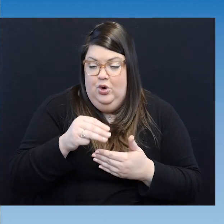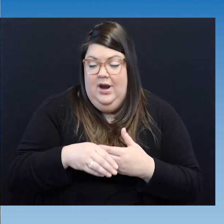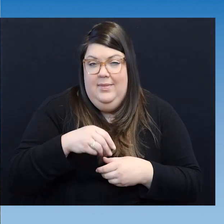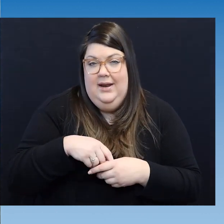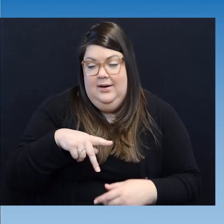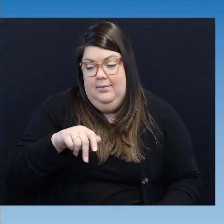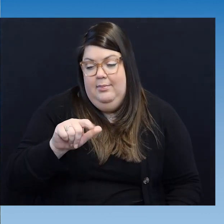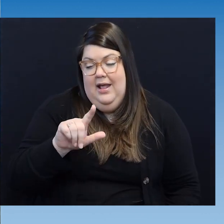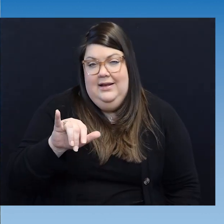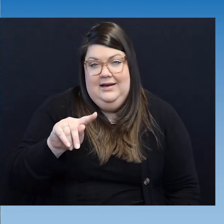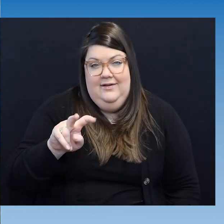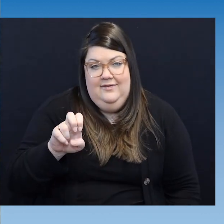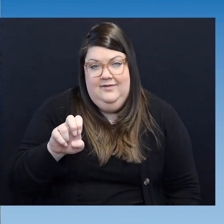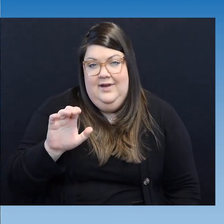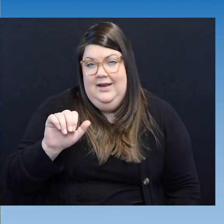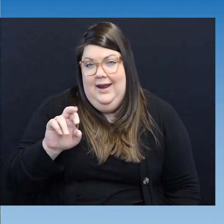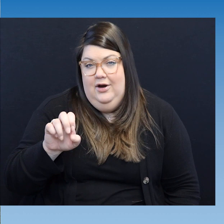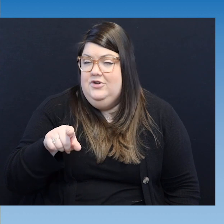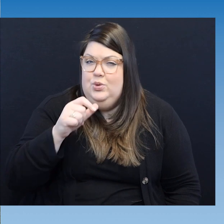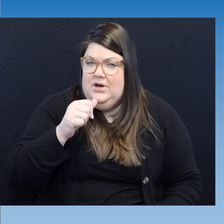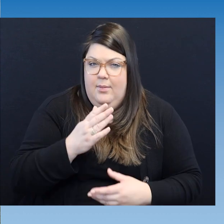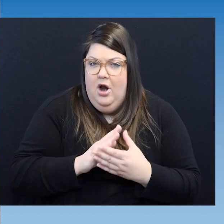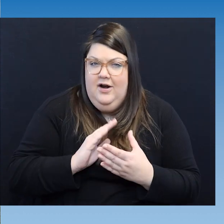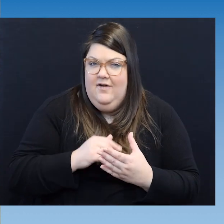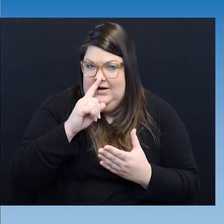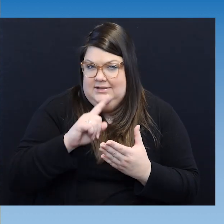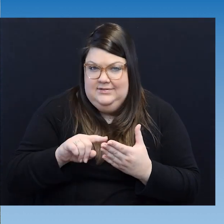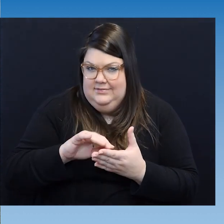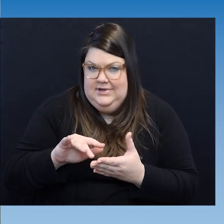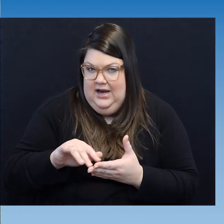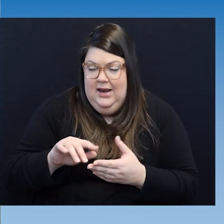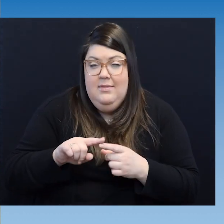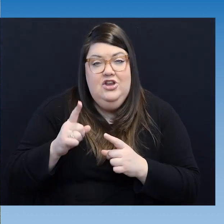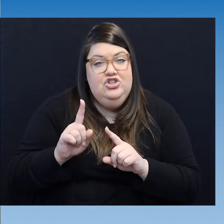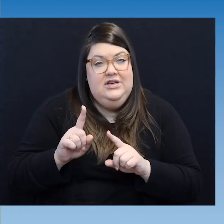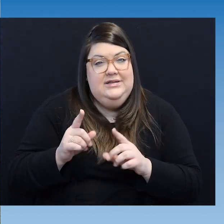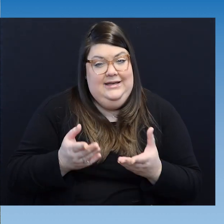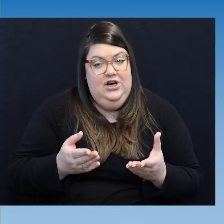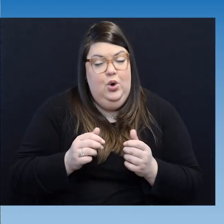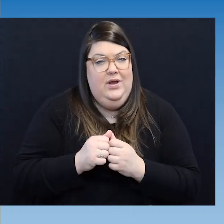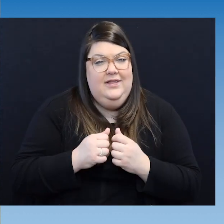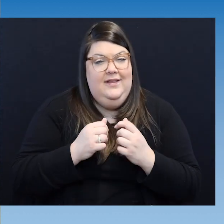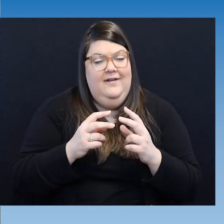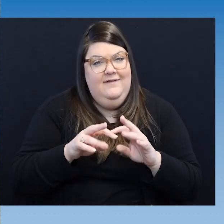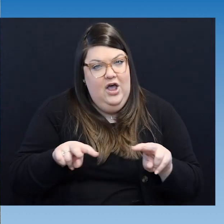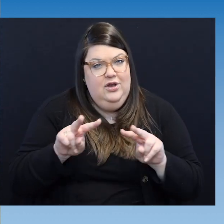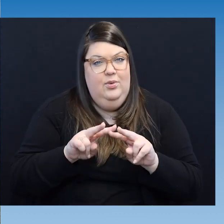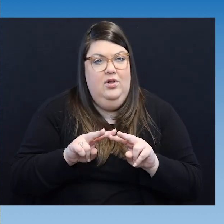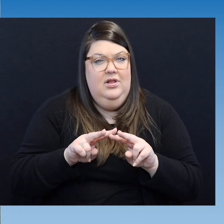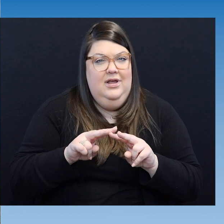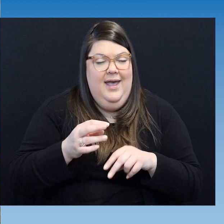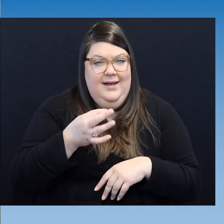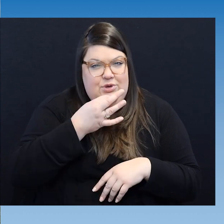And Kim was not part of our ethnographic study, but she comes to us tonight with valuable expertise and stories from her